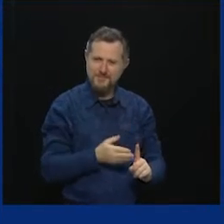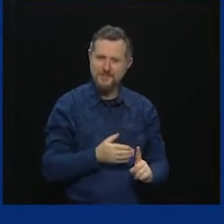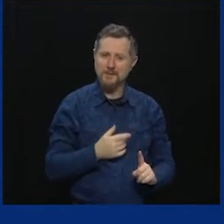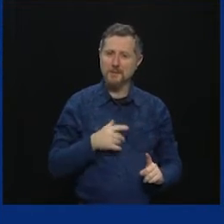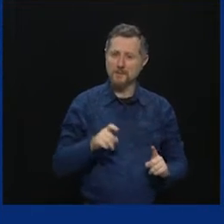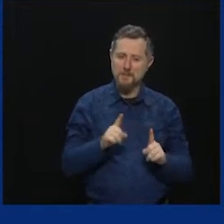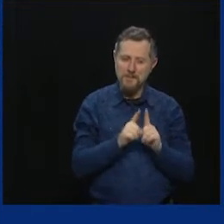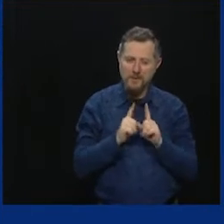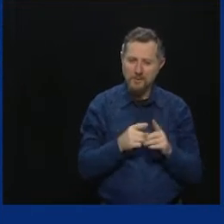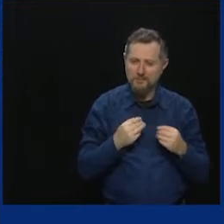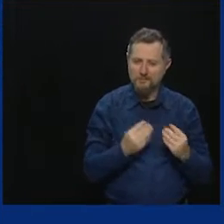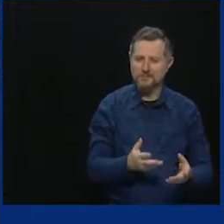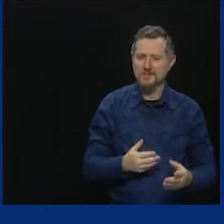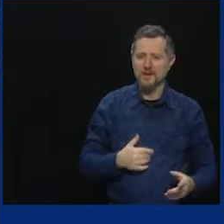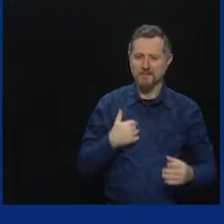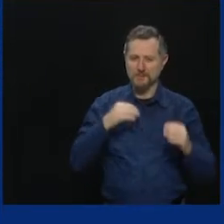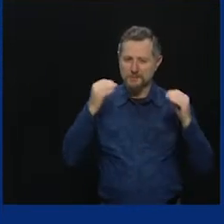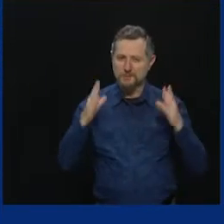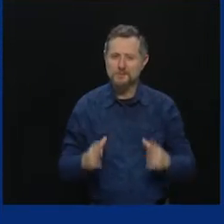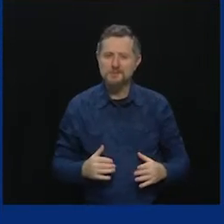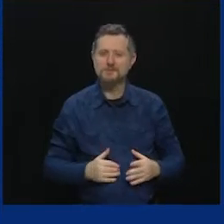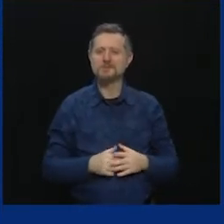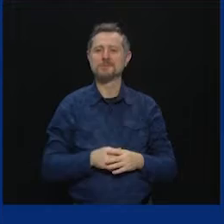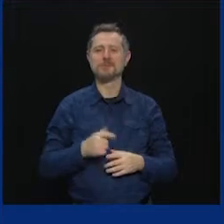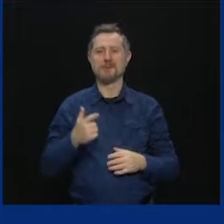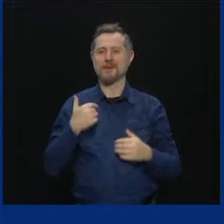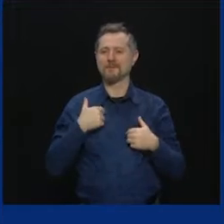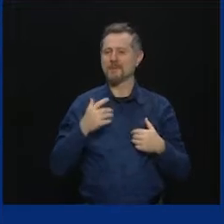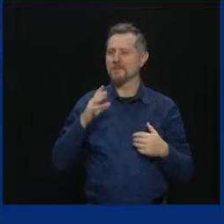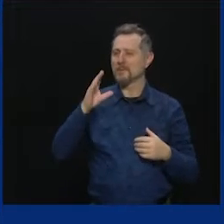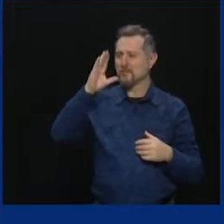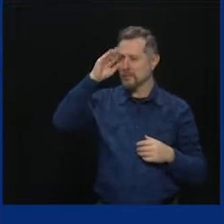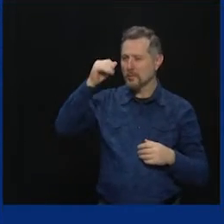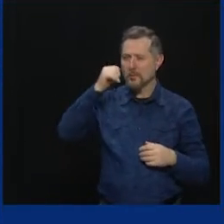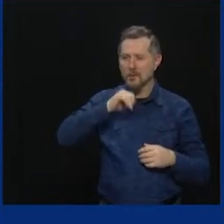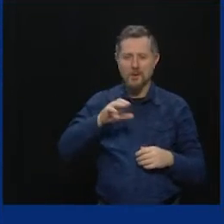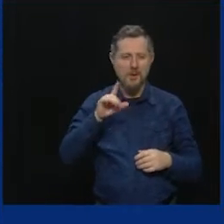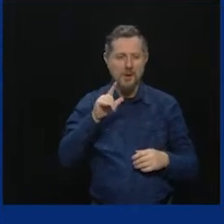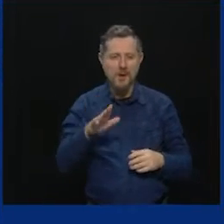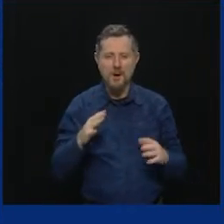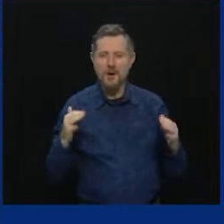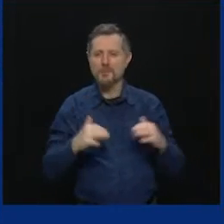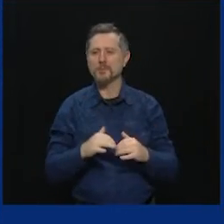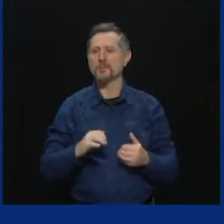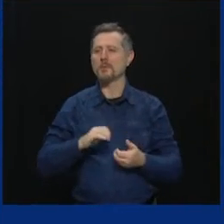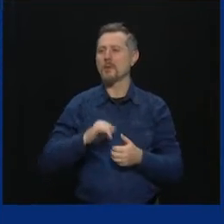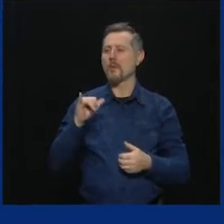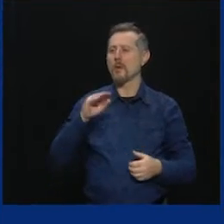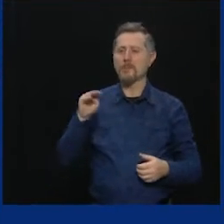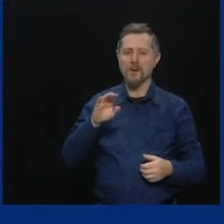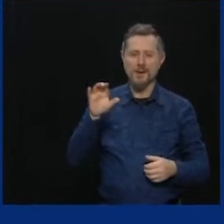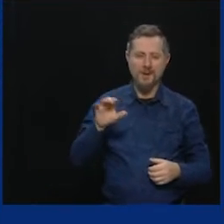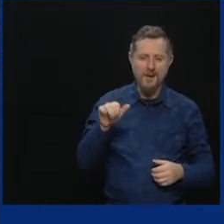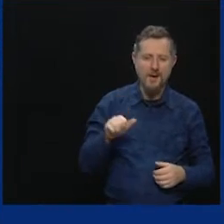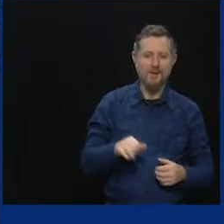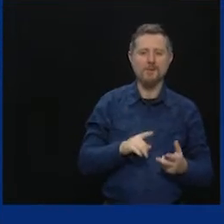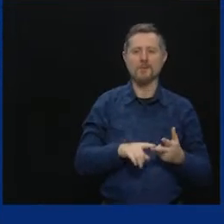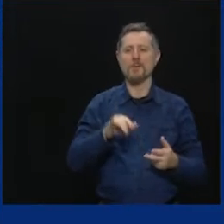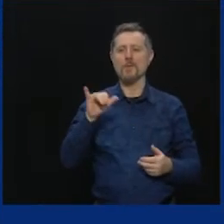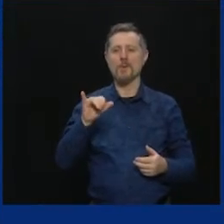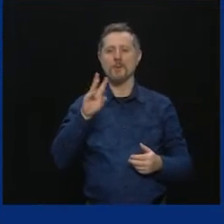and programs like the Boys and Girls Clubs and the YMCAs and the YWCAs? Are these programs available for these kids to show